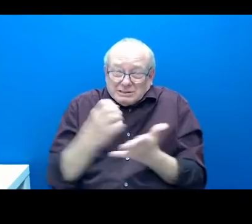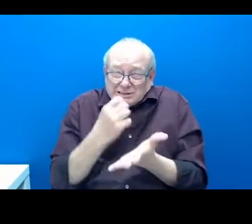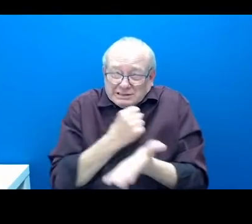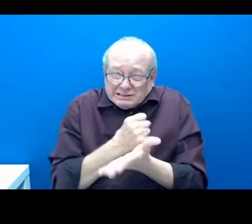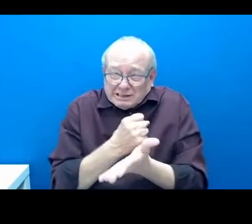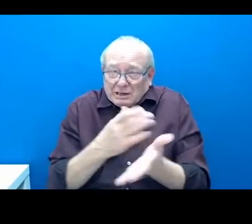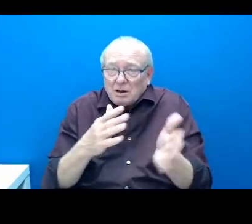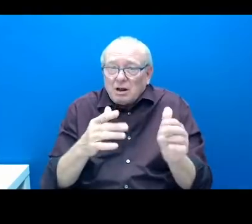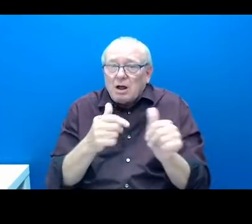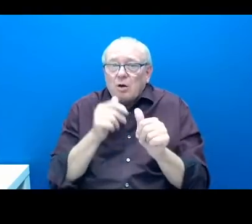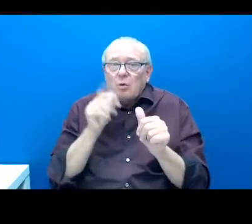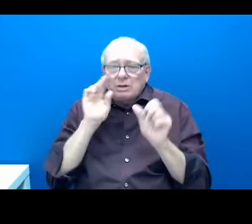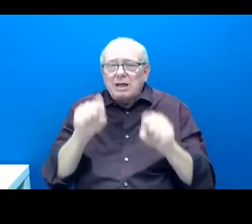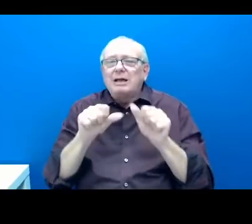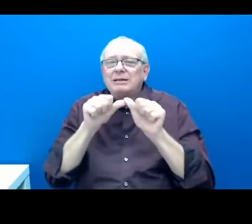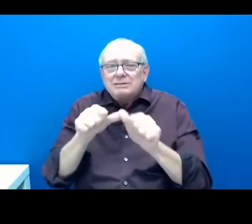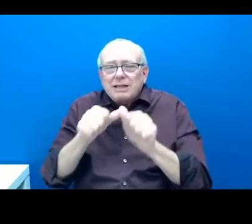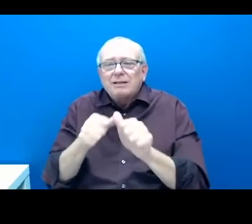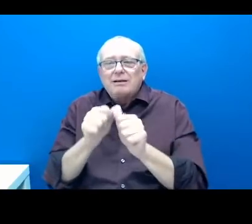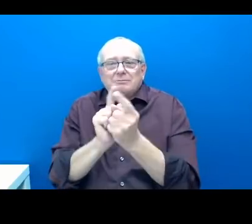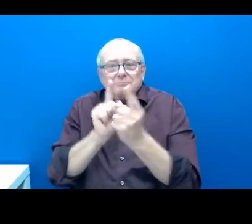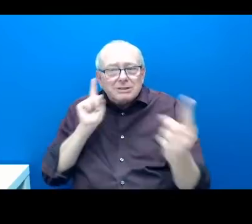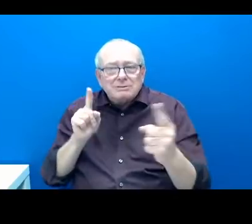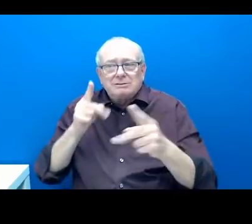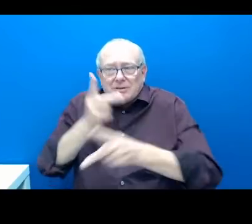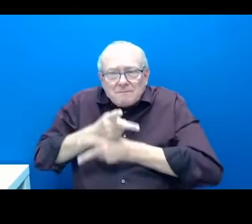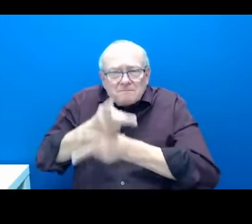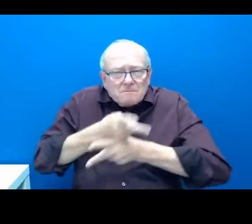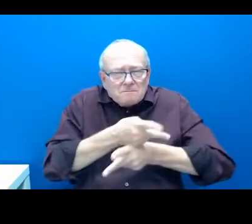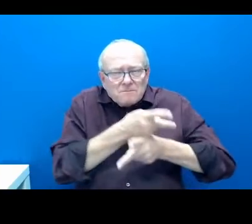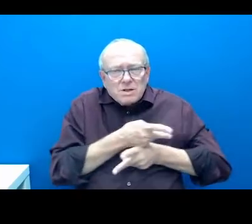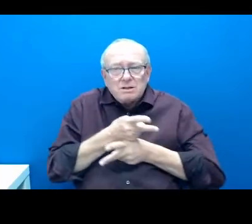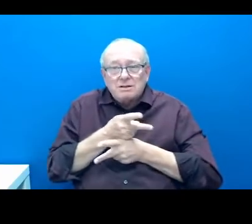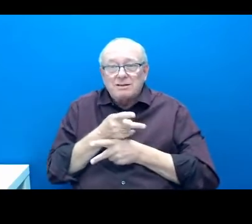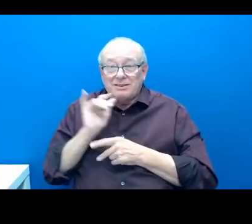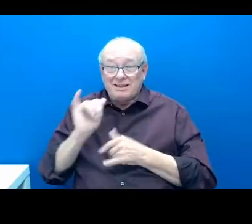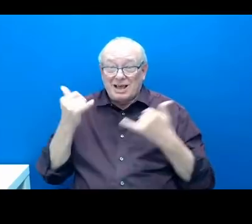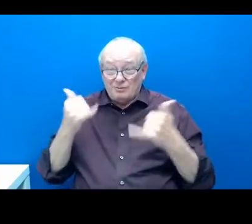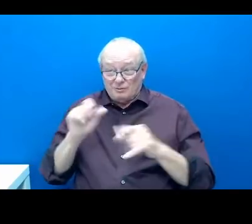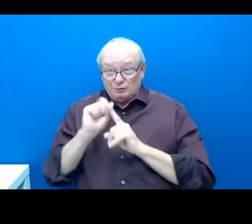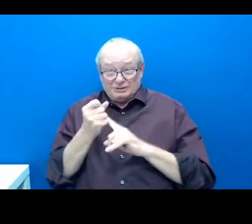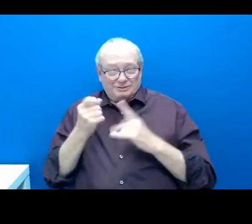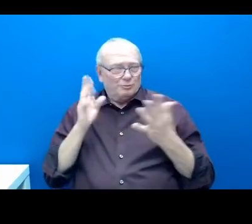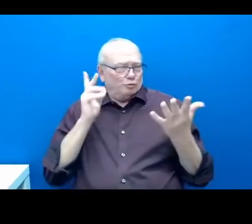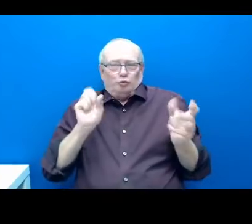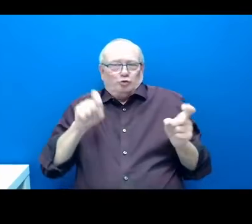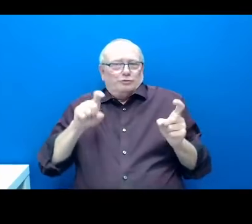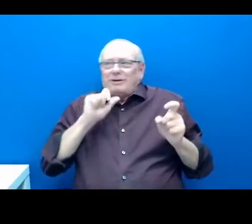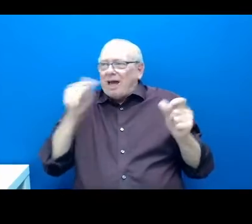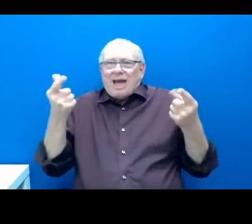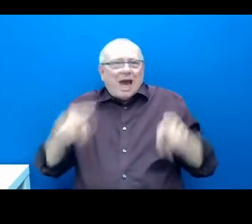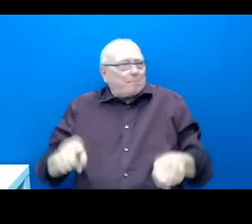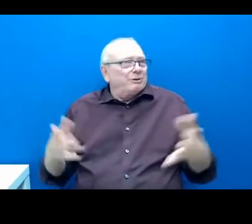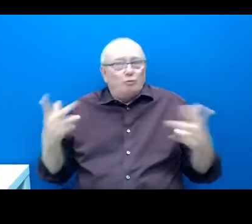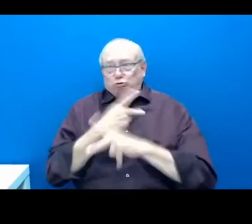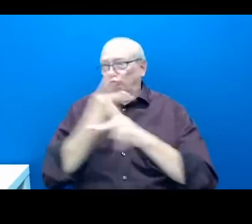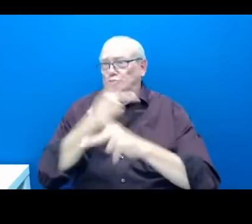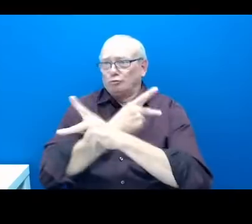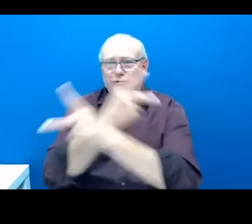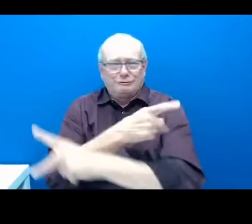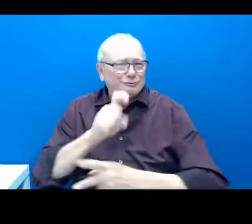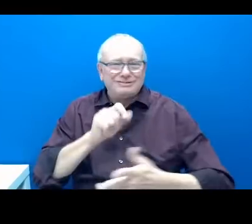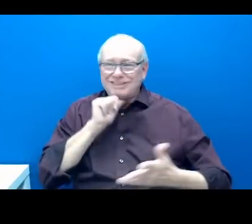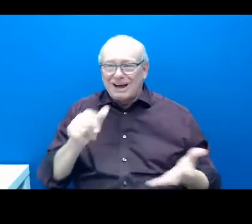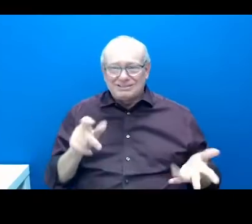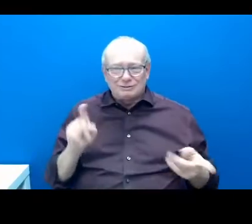with the physical distancing measures that we set out with, I think that I know we wouldn't be in this circumstance right now. So I think this is the